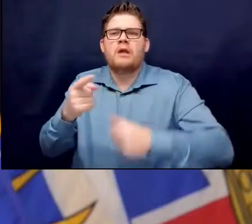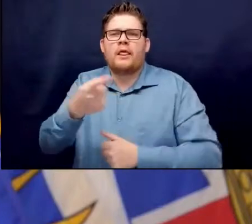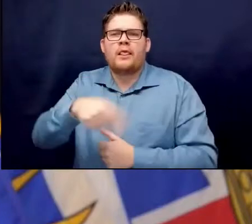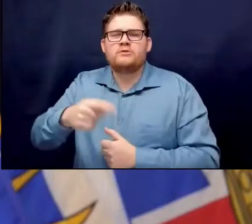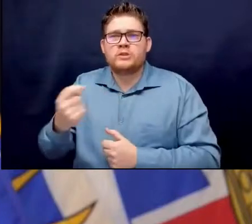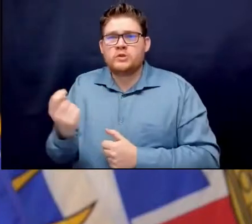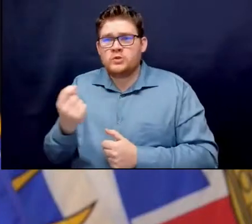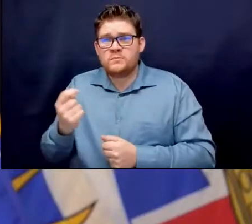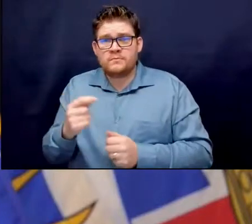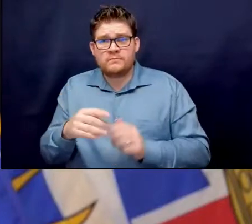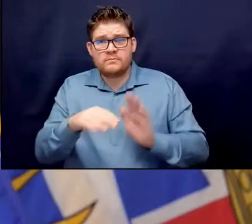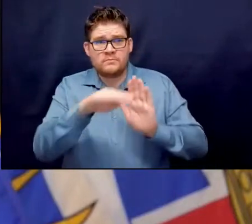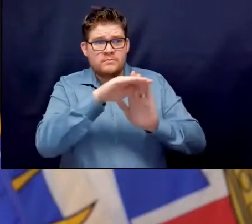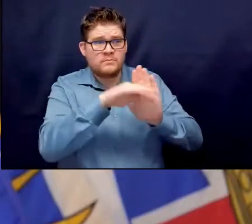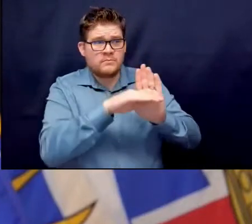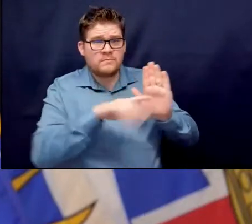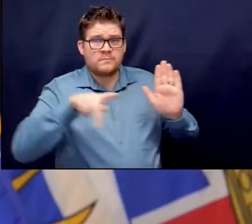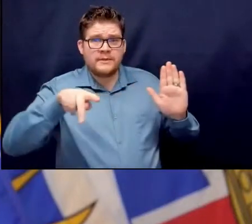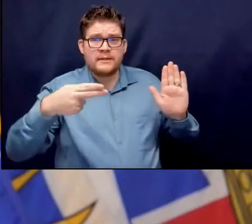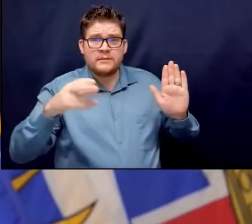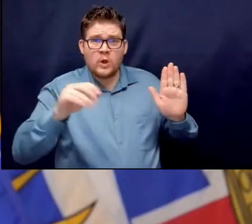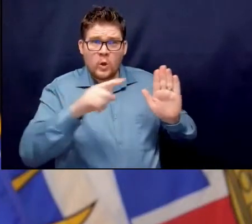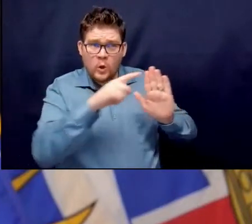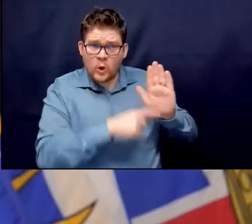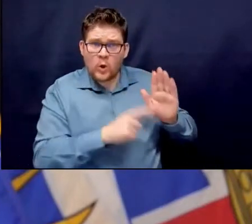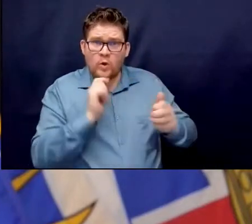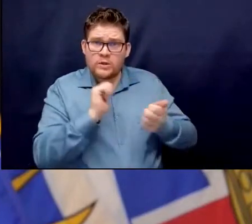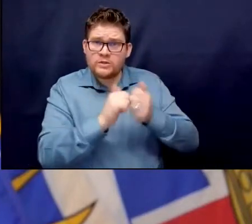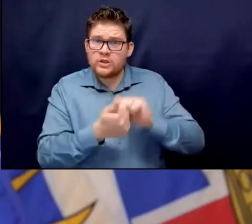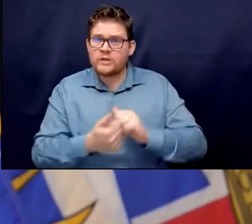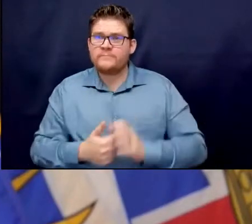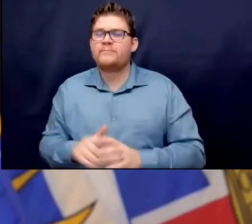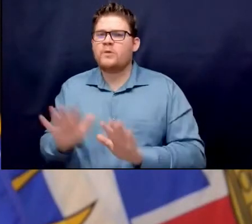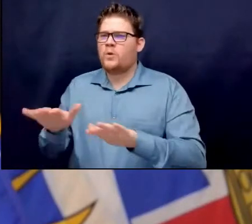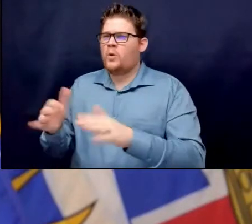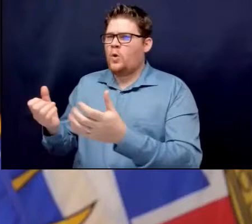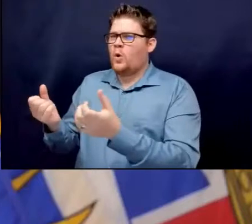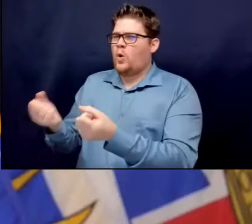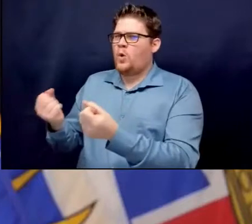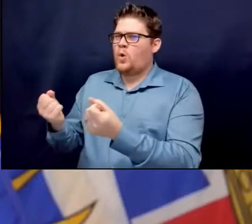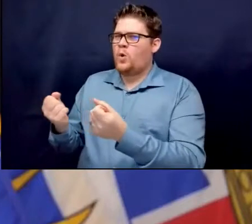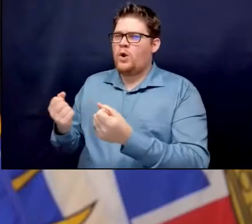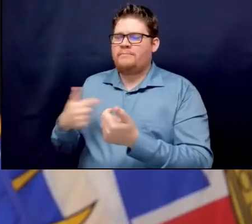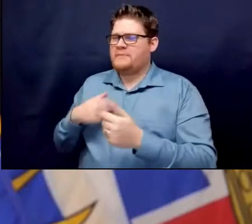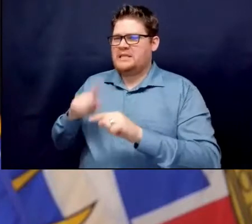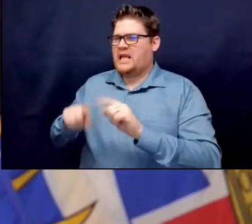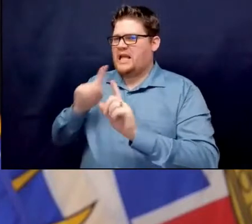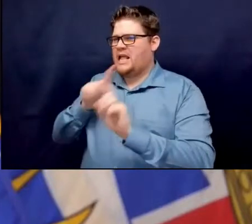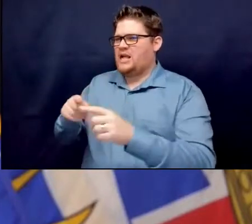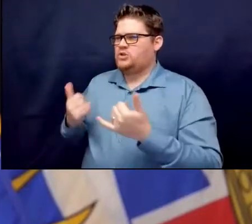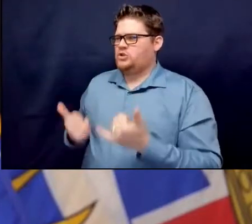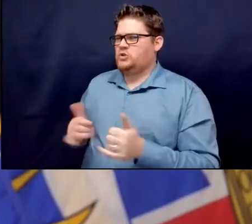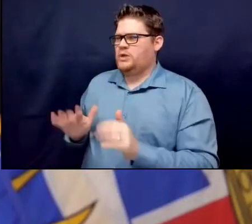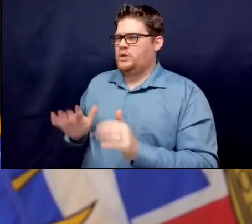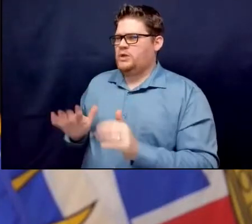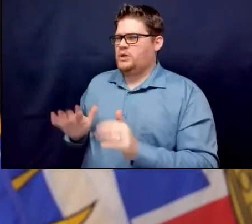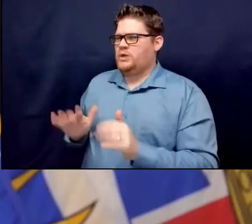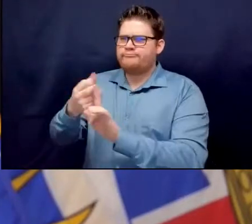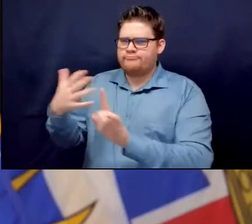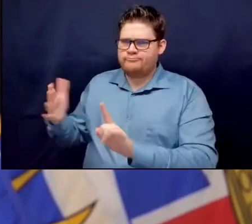defer the Tuesday question to Tuesday, but you know, I do think I think this